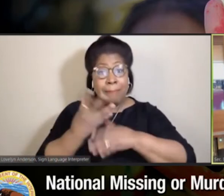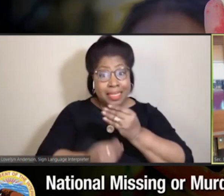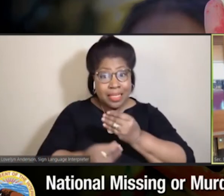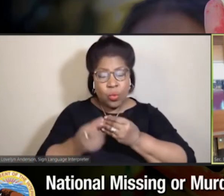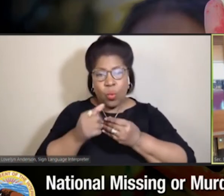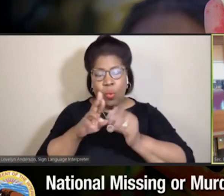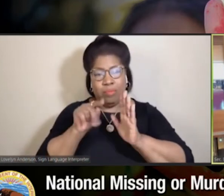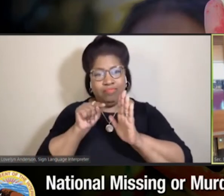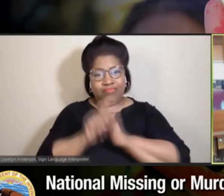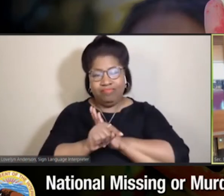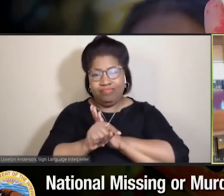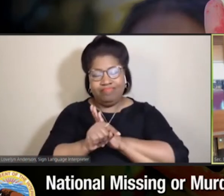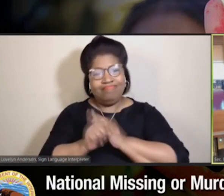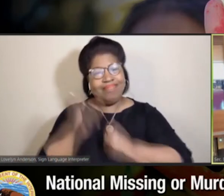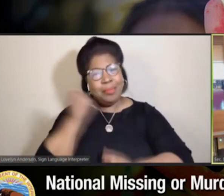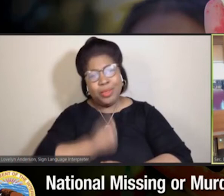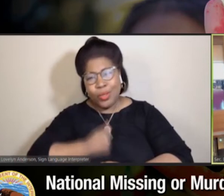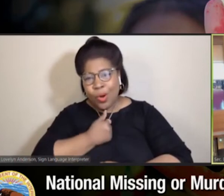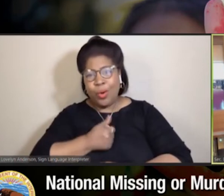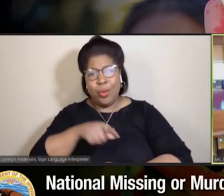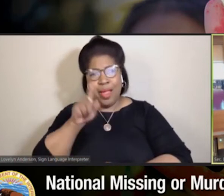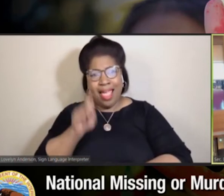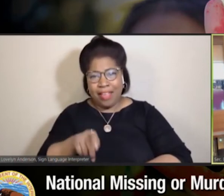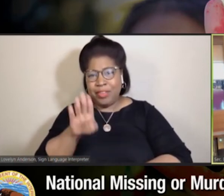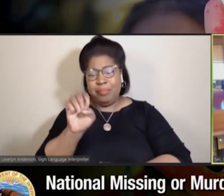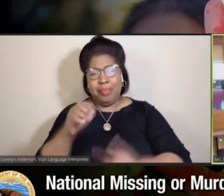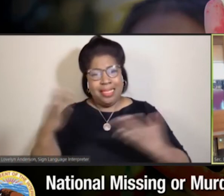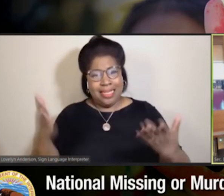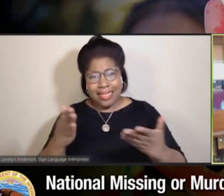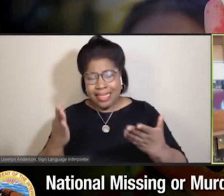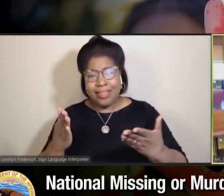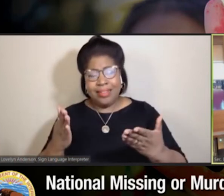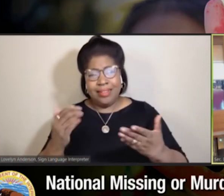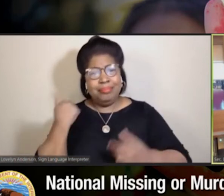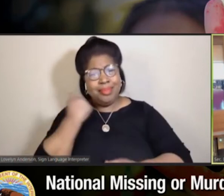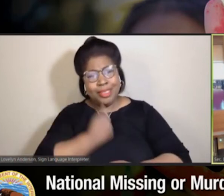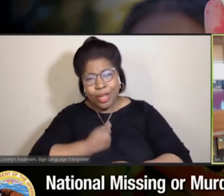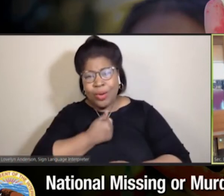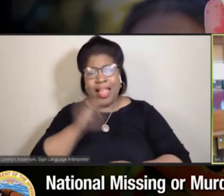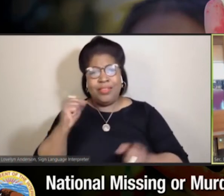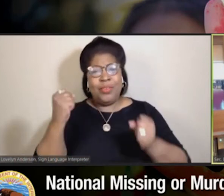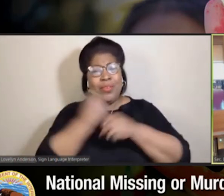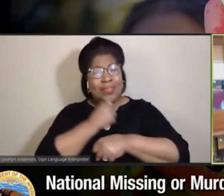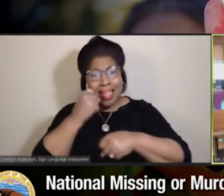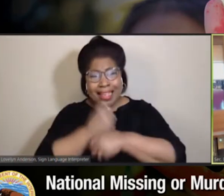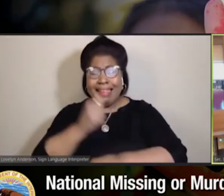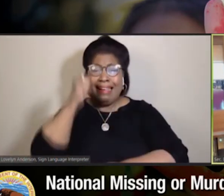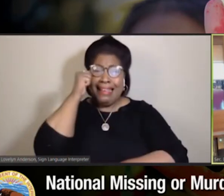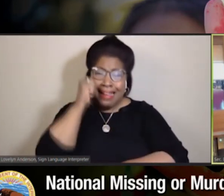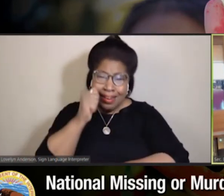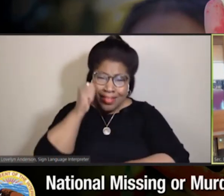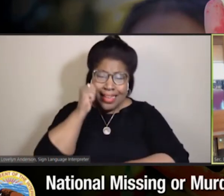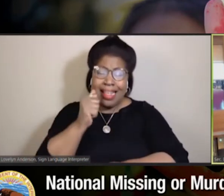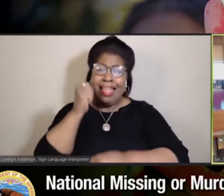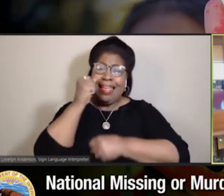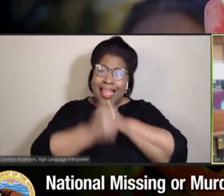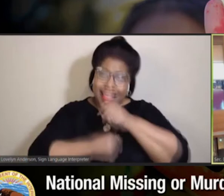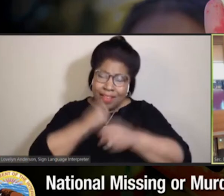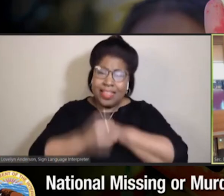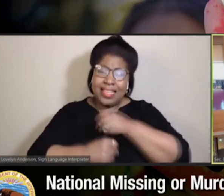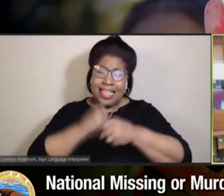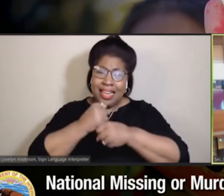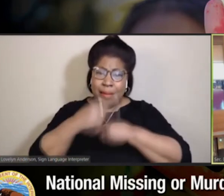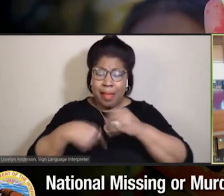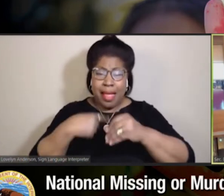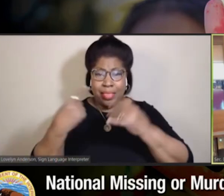year for our people to be honored and respected. But we are here, and I want to use today to shine a light